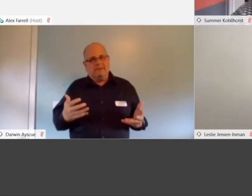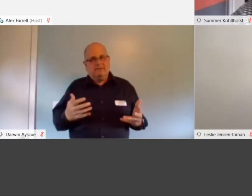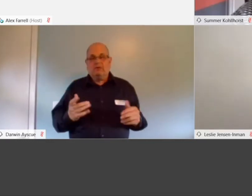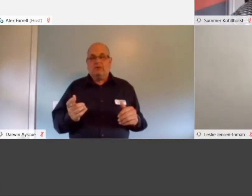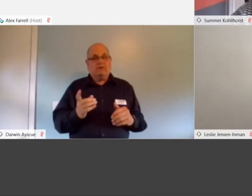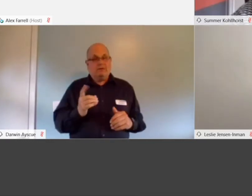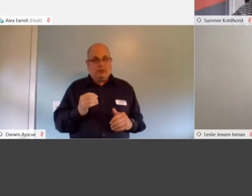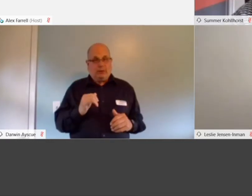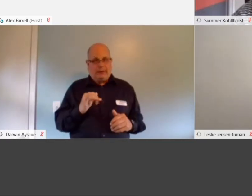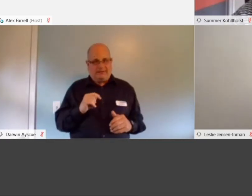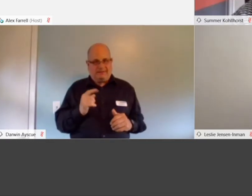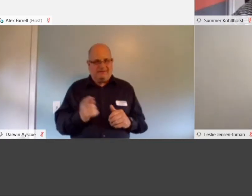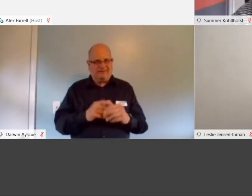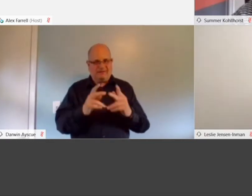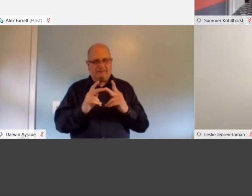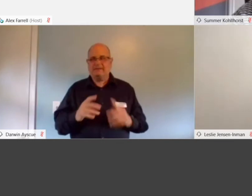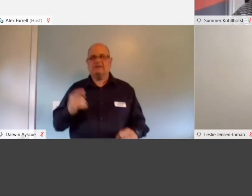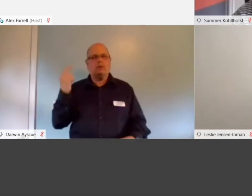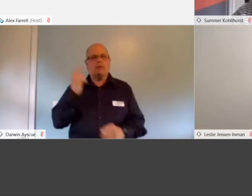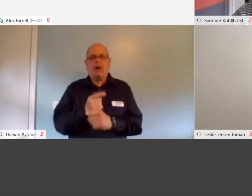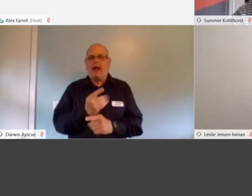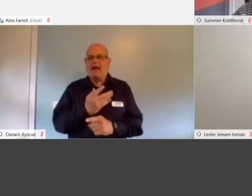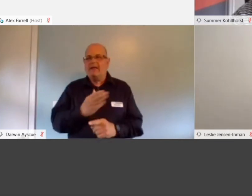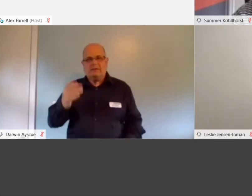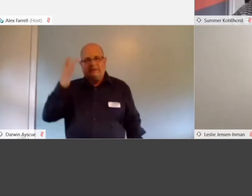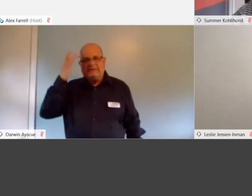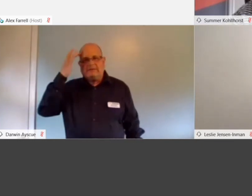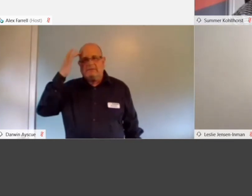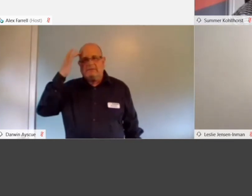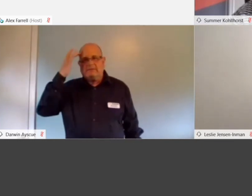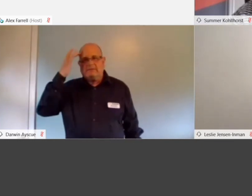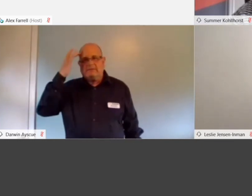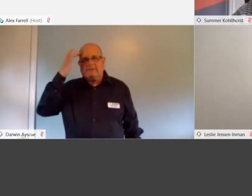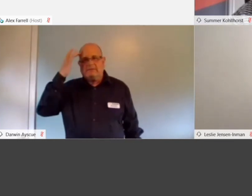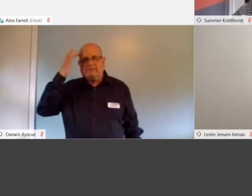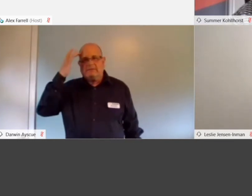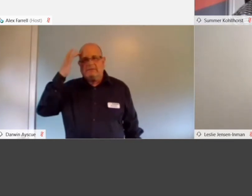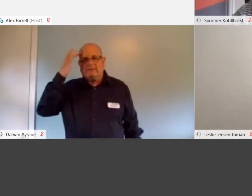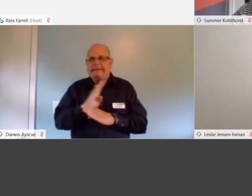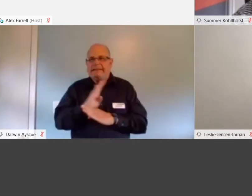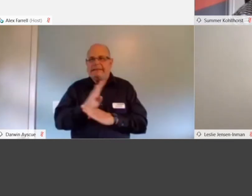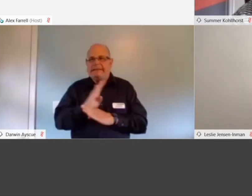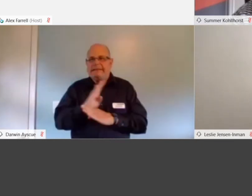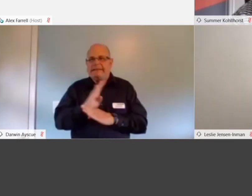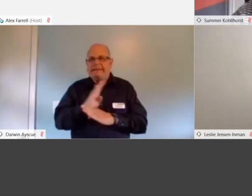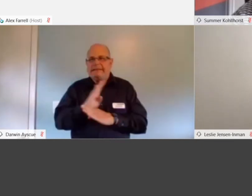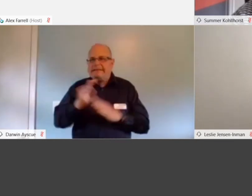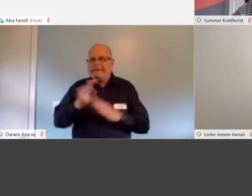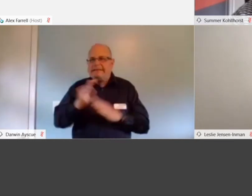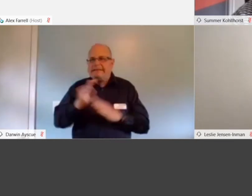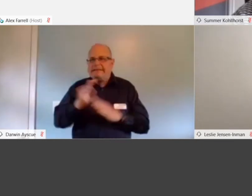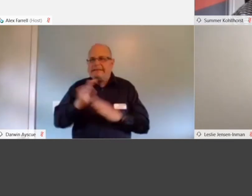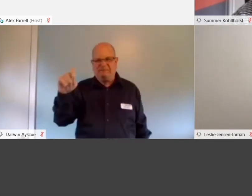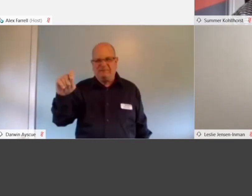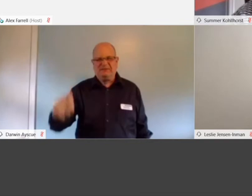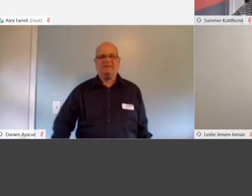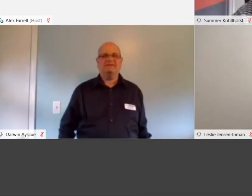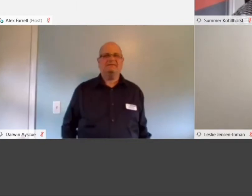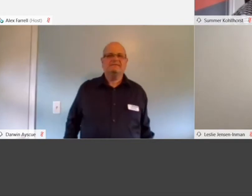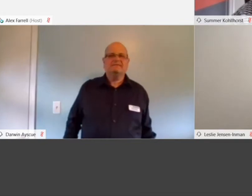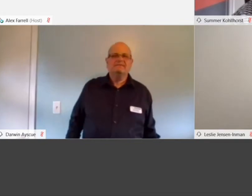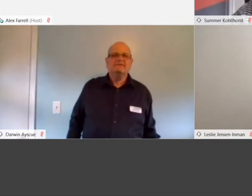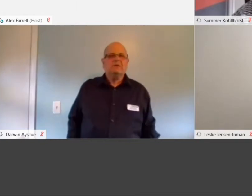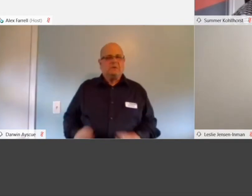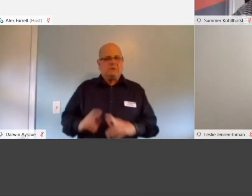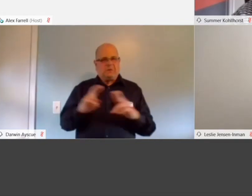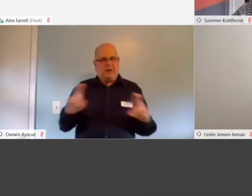It's just the right thing to do. It's the smarter thing to do. It's the better business decision all the way around. Just have it as part of the process, bake it